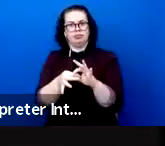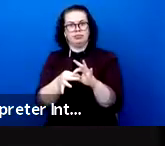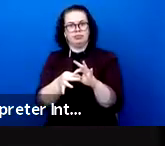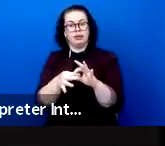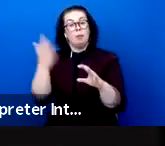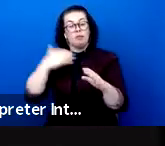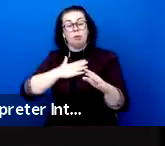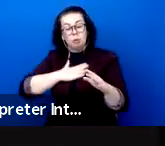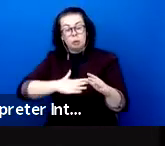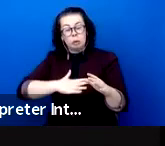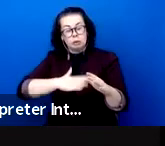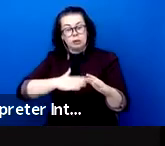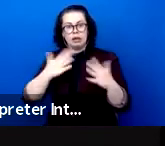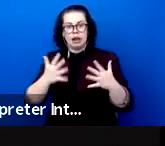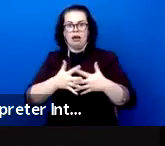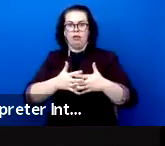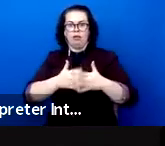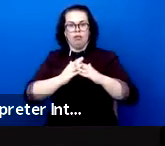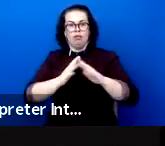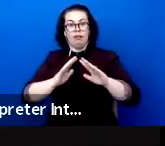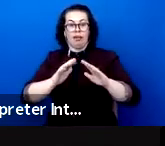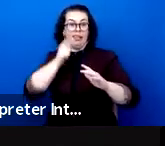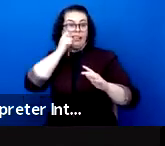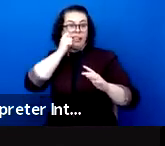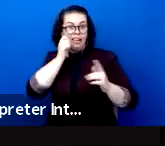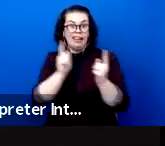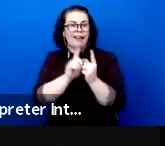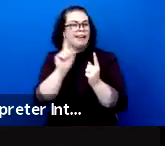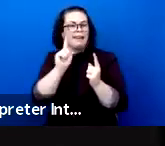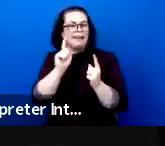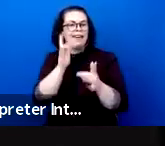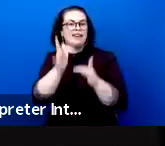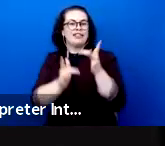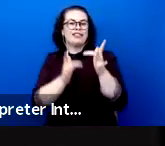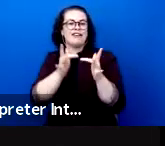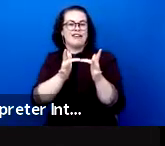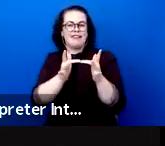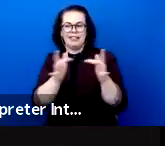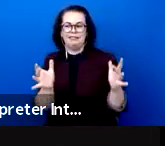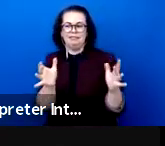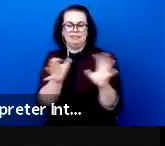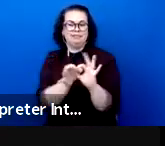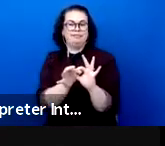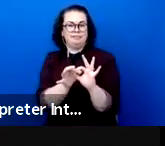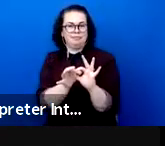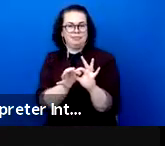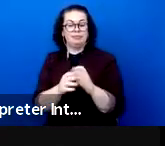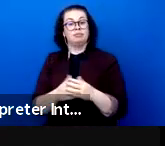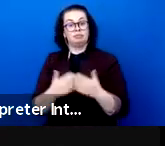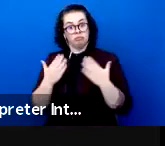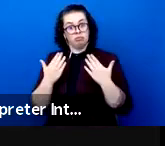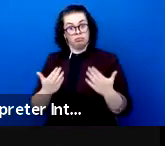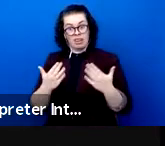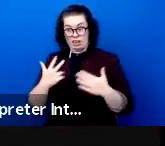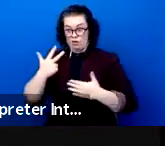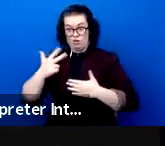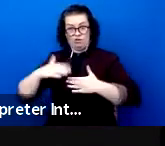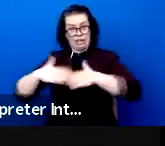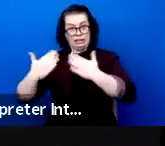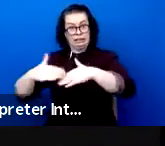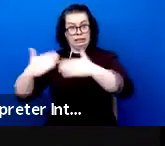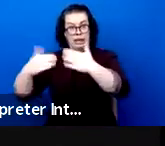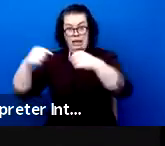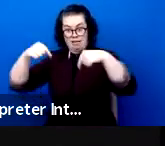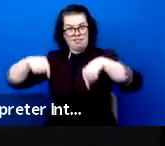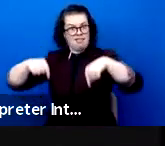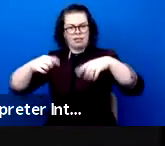words and thoughts. Three days are given to us to tackle a number of essential questions and